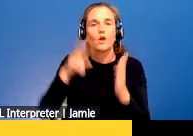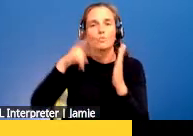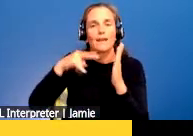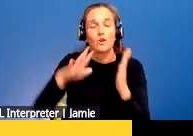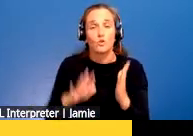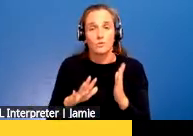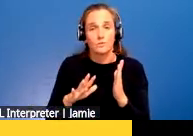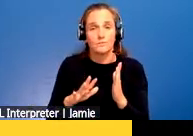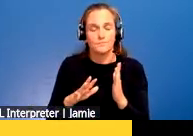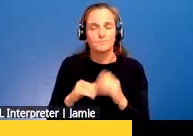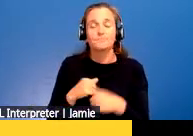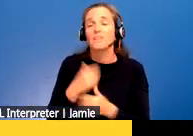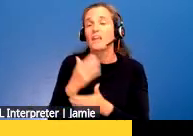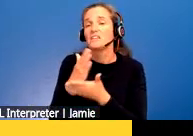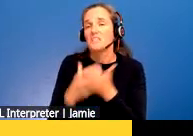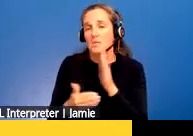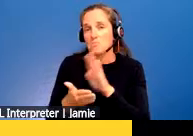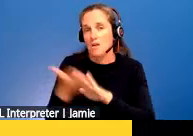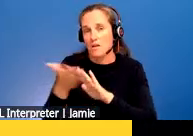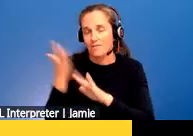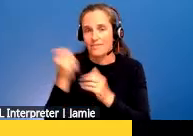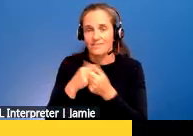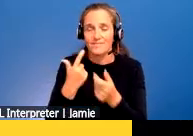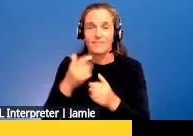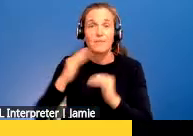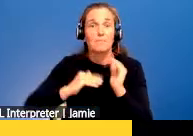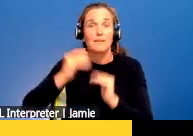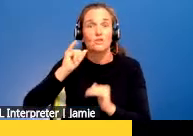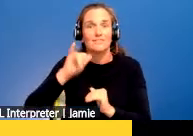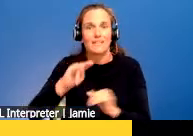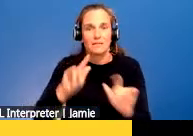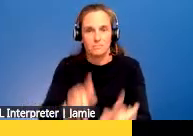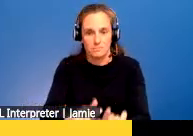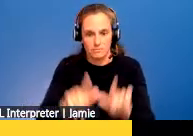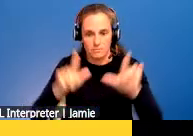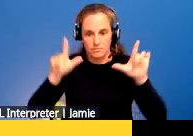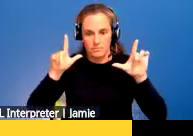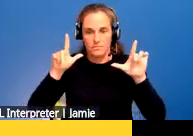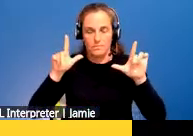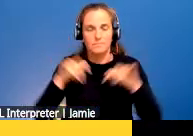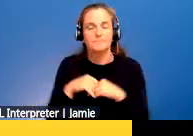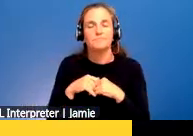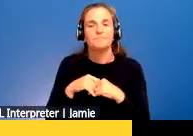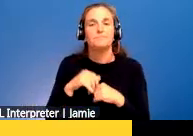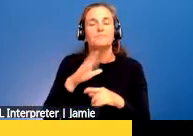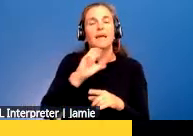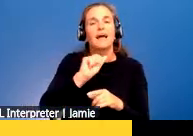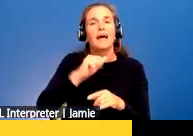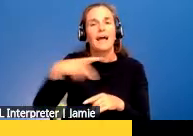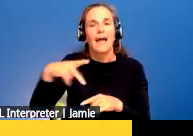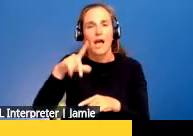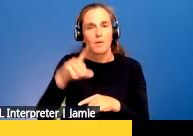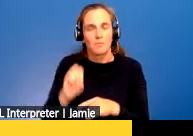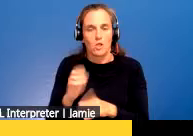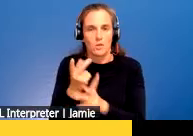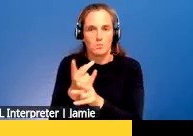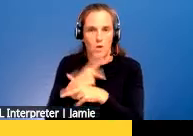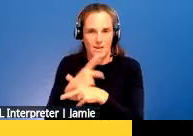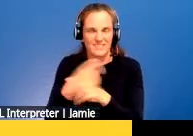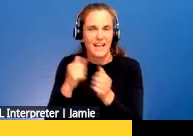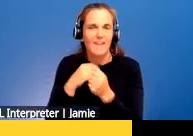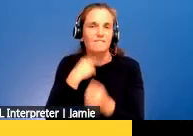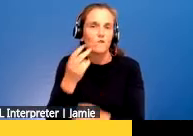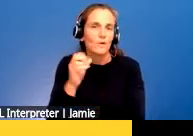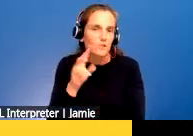operating systems have built-in magnification. Apple products tend to have voiceover. And then if you're using a